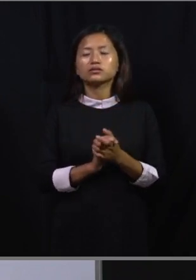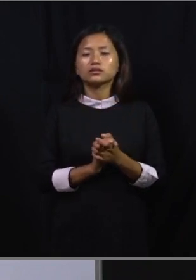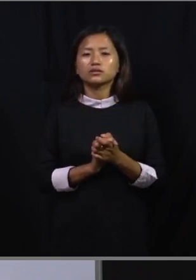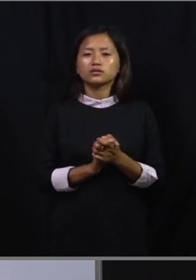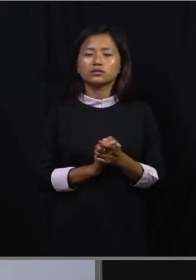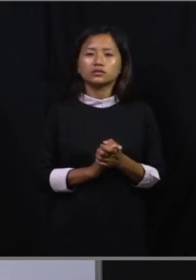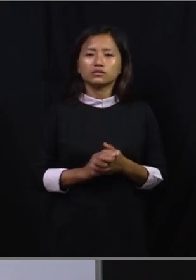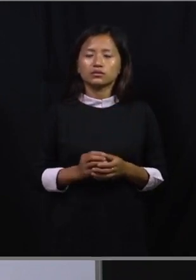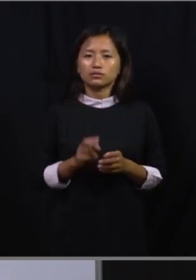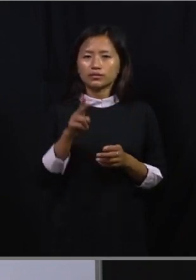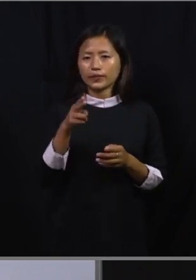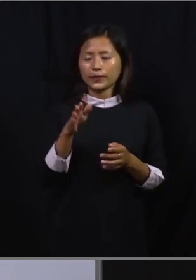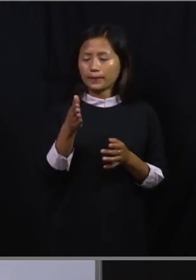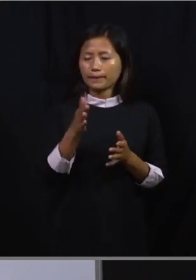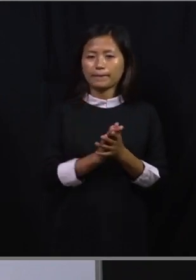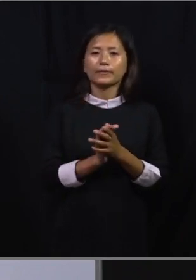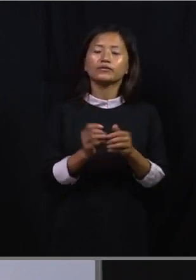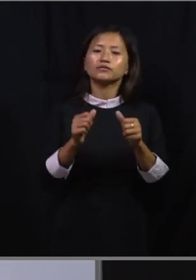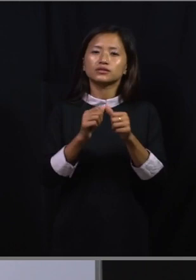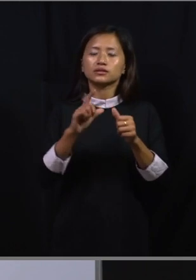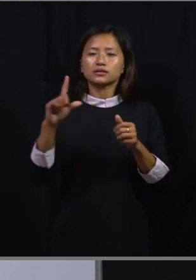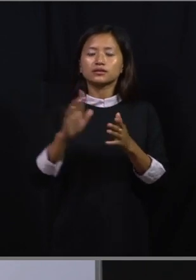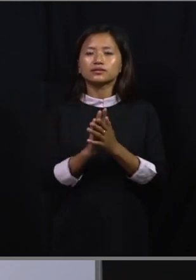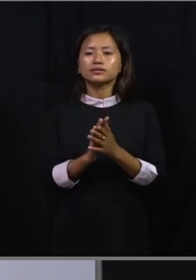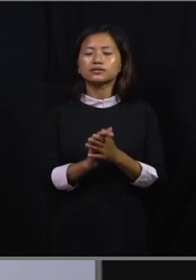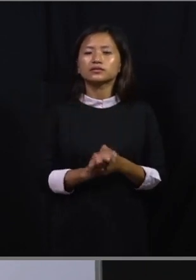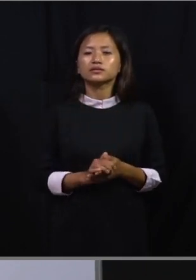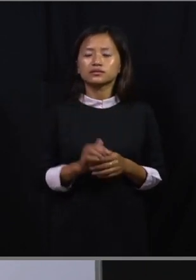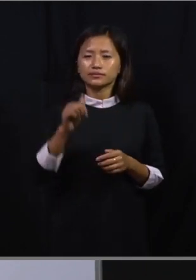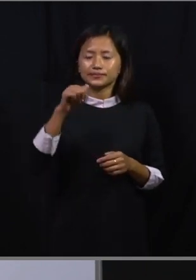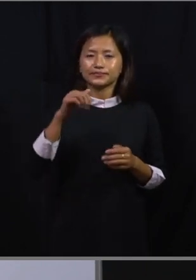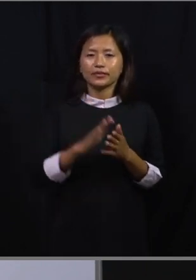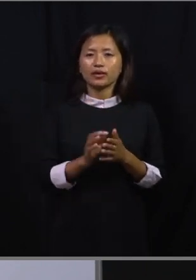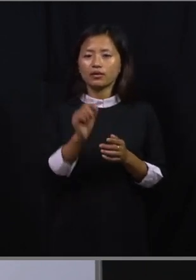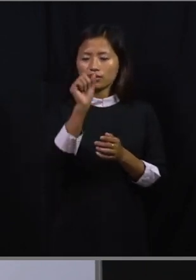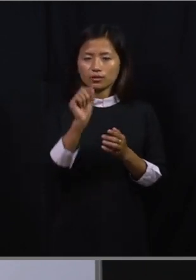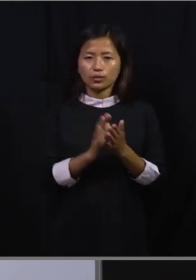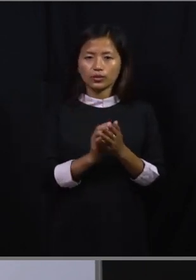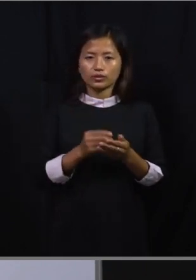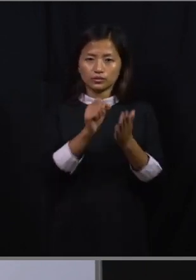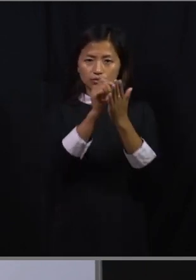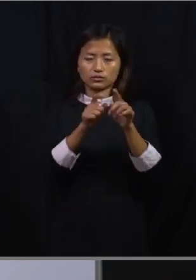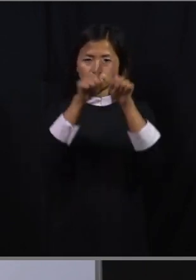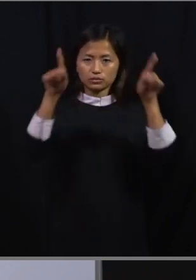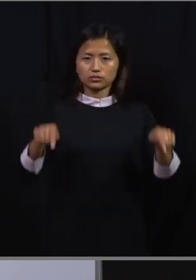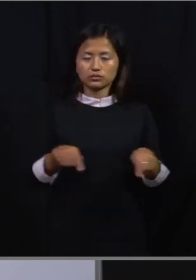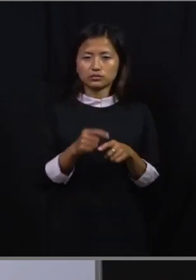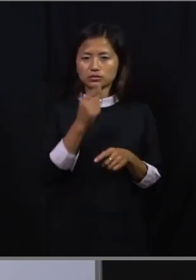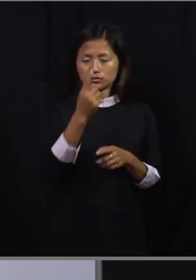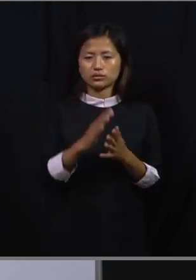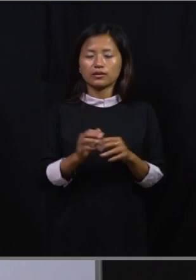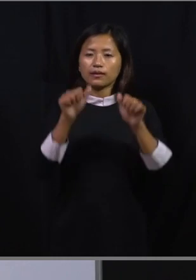the non-alignment movement follow the principle of cohesiveness, then these points will be able to